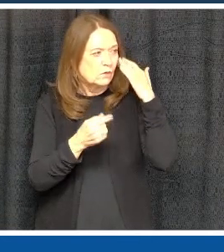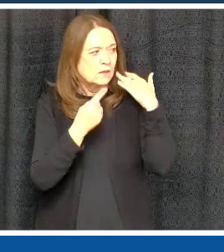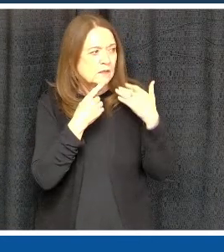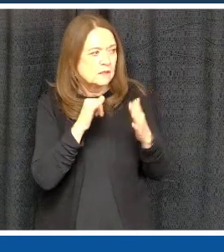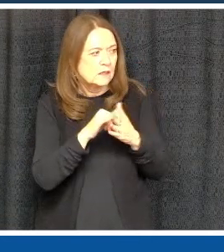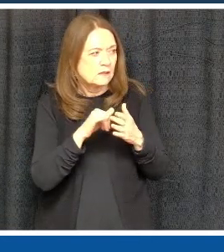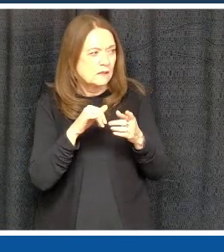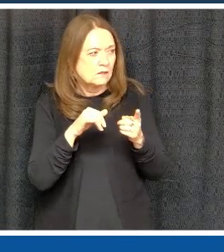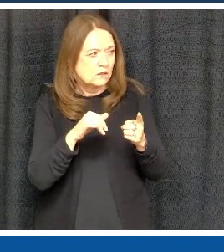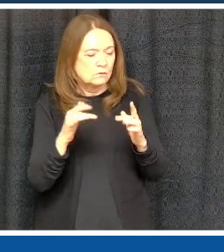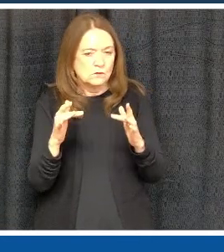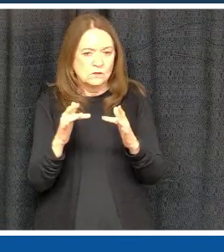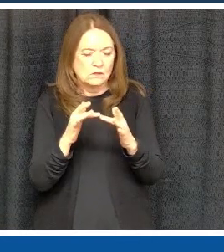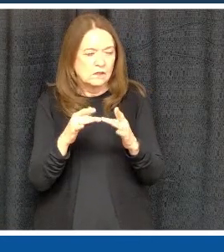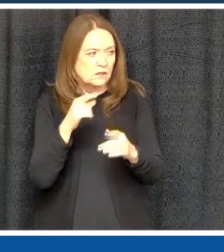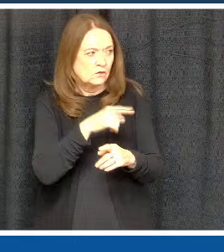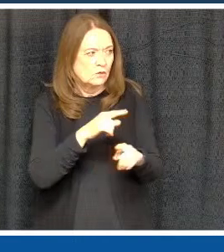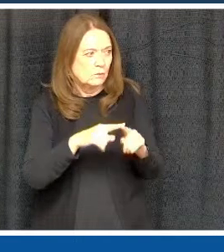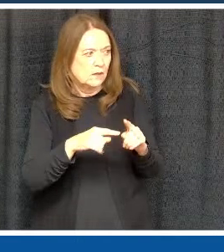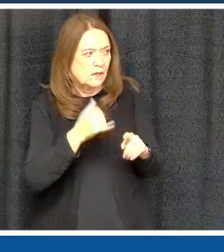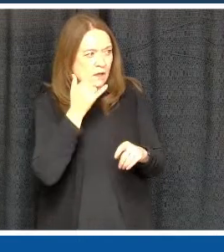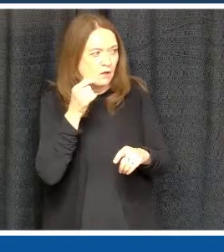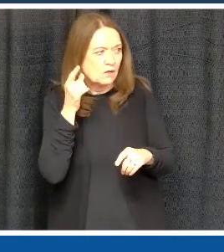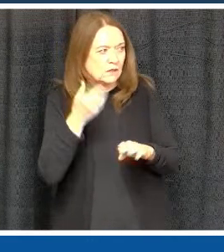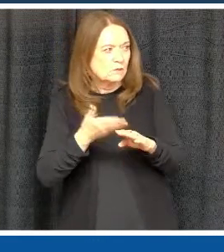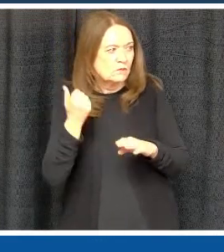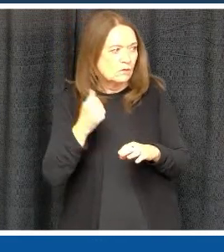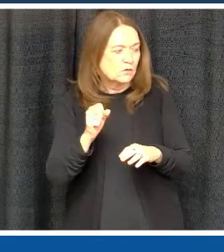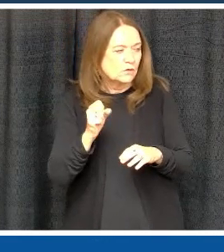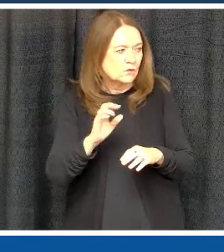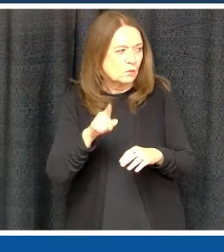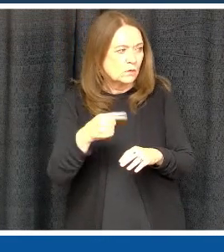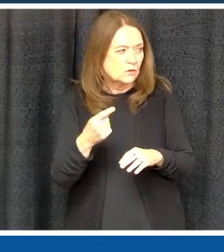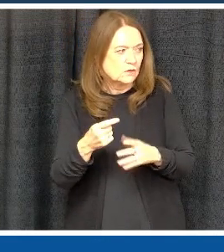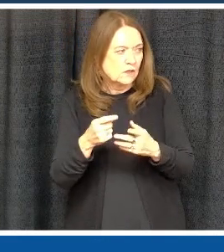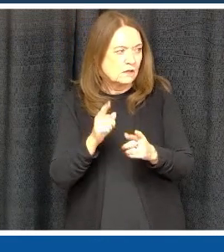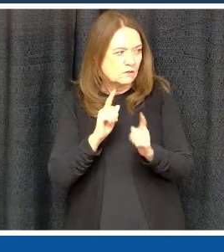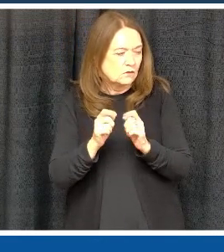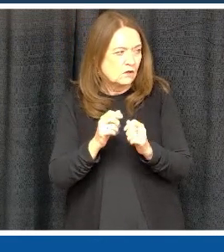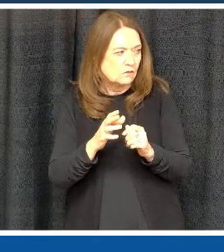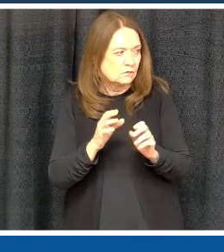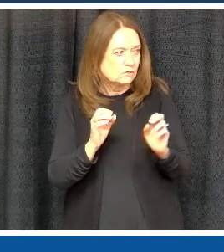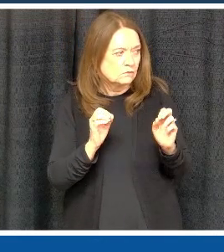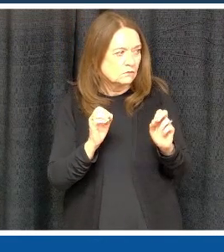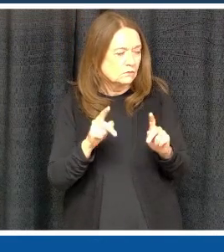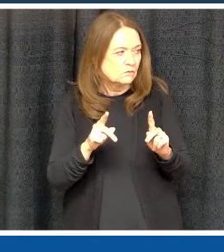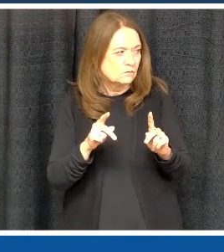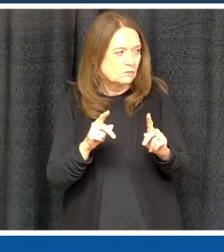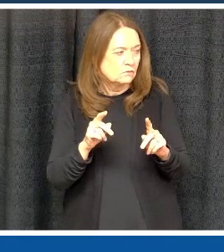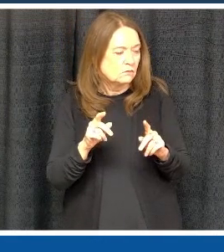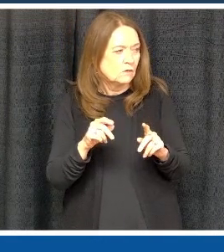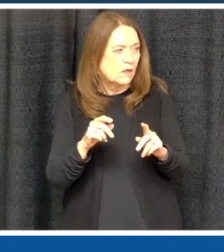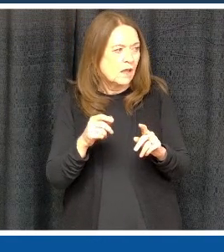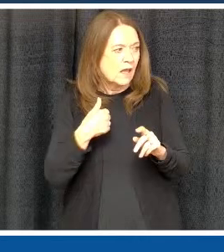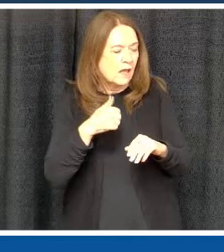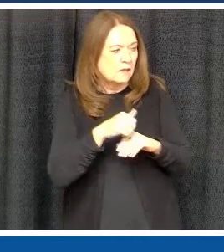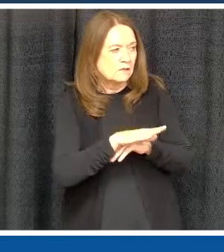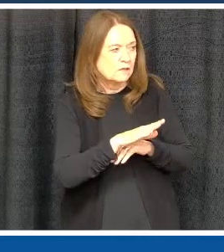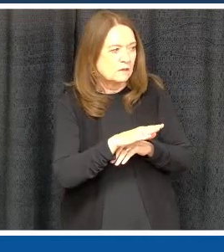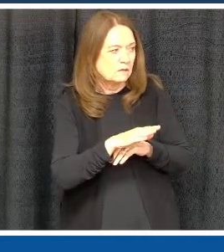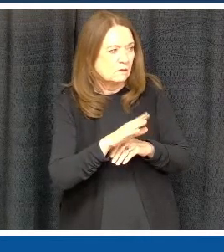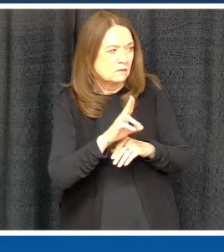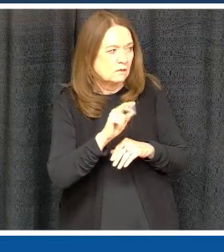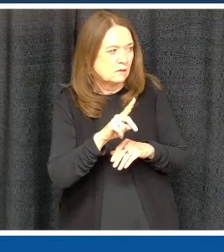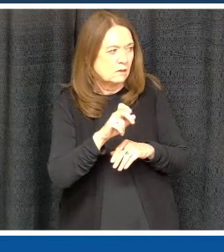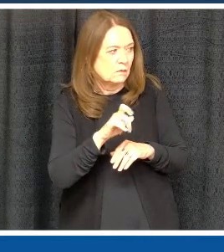were going to reach back, but I had called him earlier, and so we just kind of crossed. Okay. So I think that's acceptable. I'll send a update